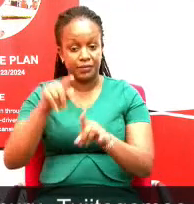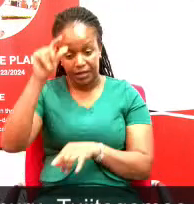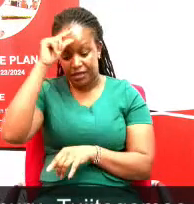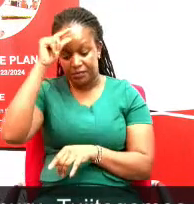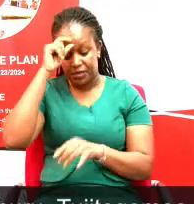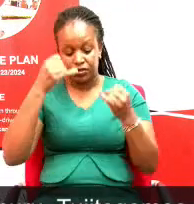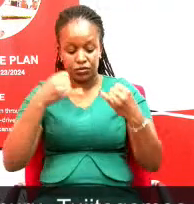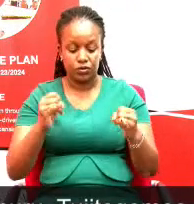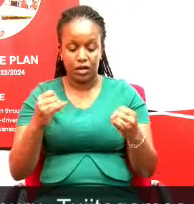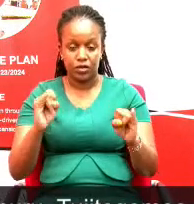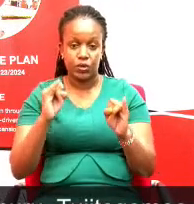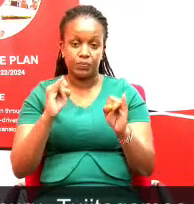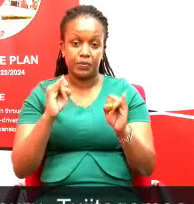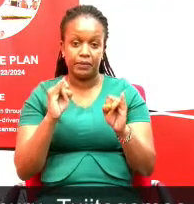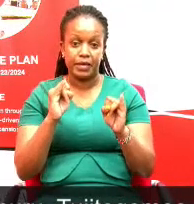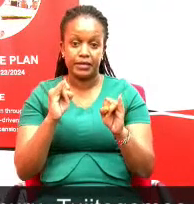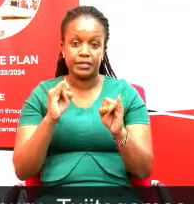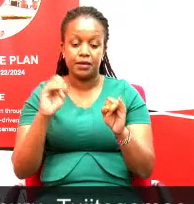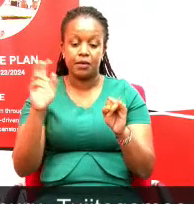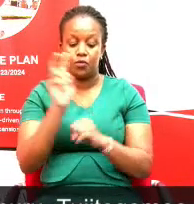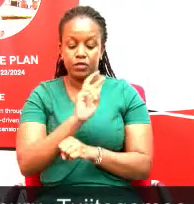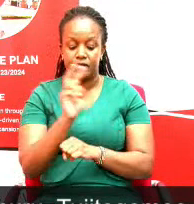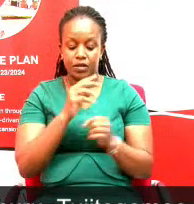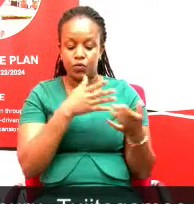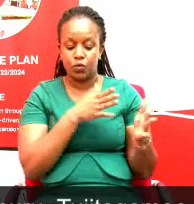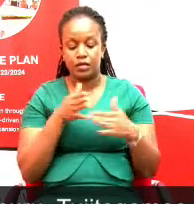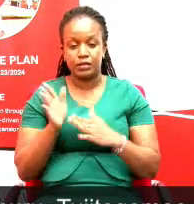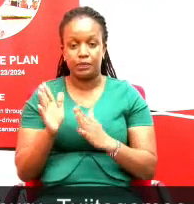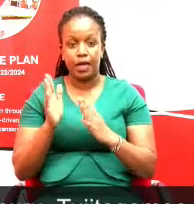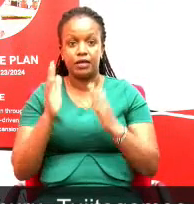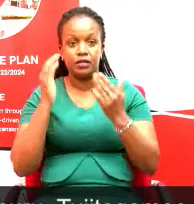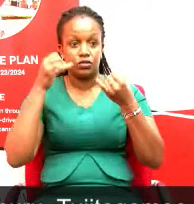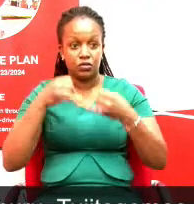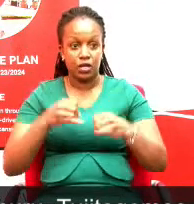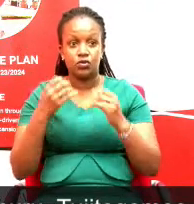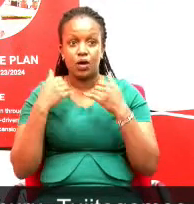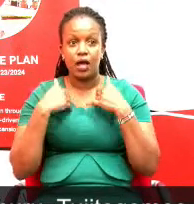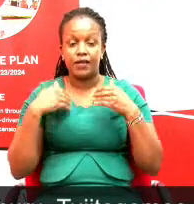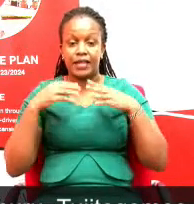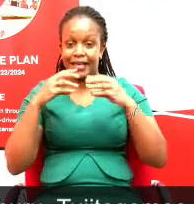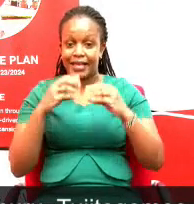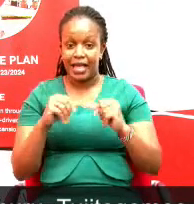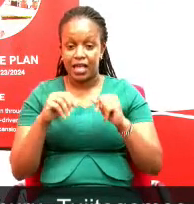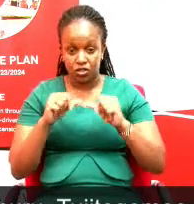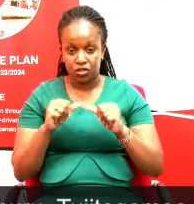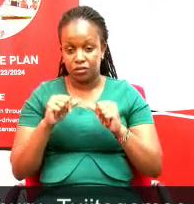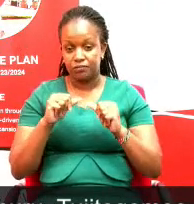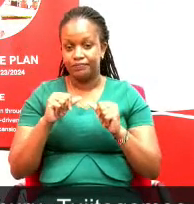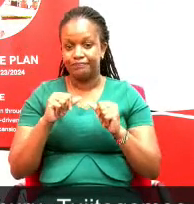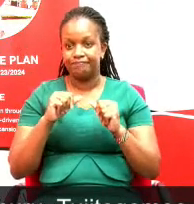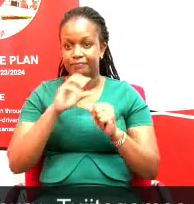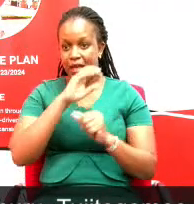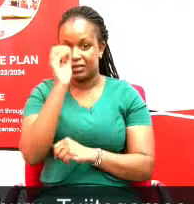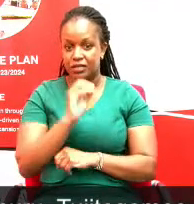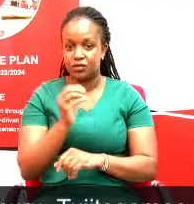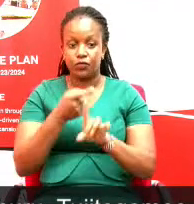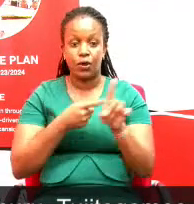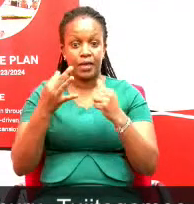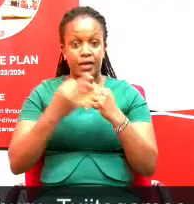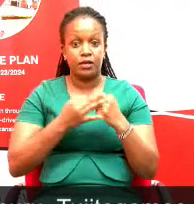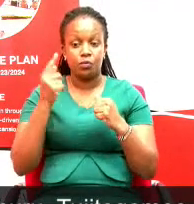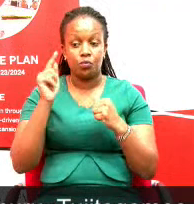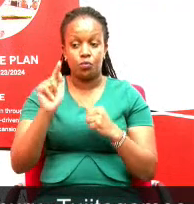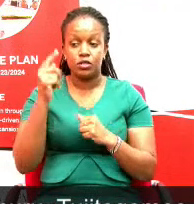and implement monetary measures by reducing the cash rate, the CBK cash rate from